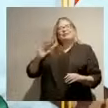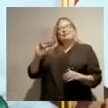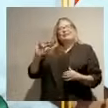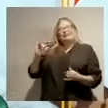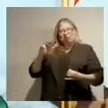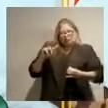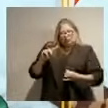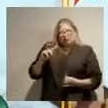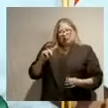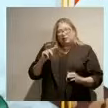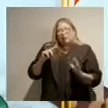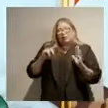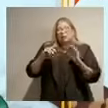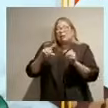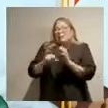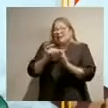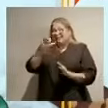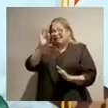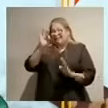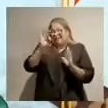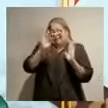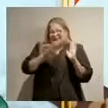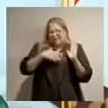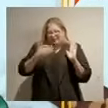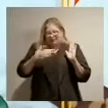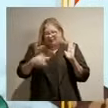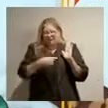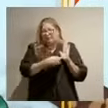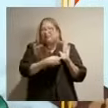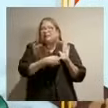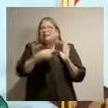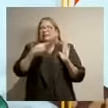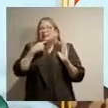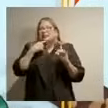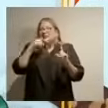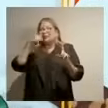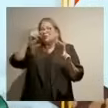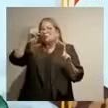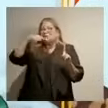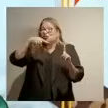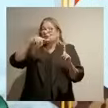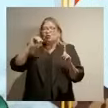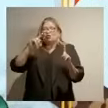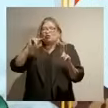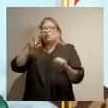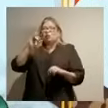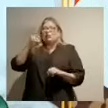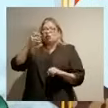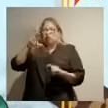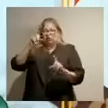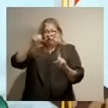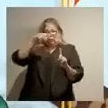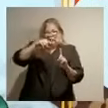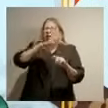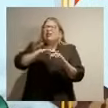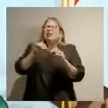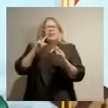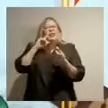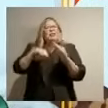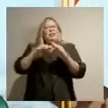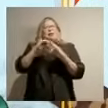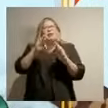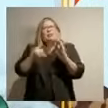That on the bottom of page 9, I think there's a headline that says triggers, and it's the top of page 10. And there are, I think,